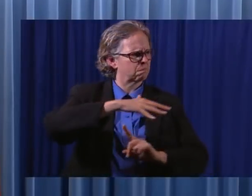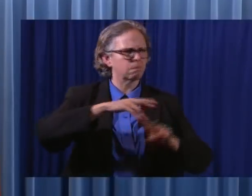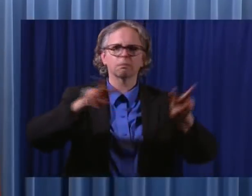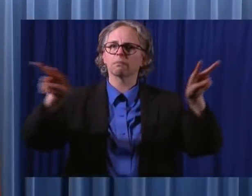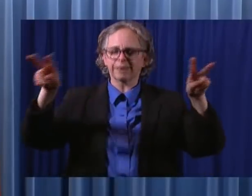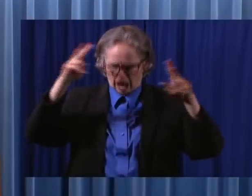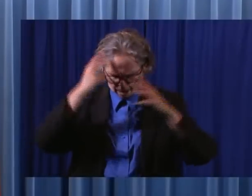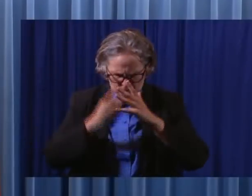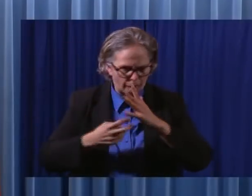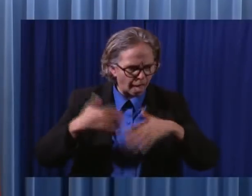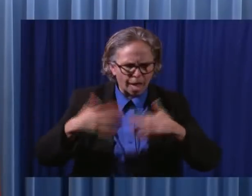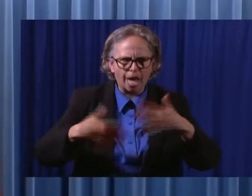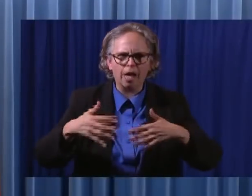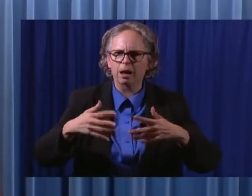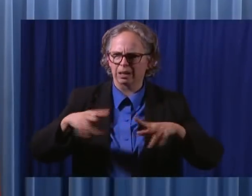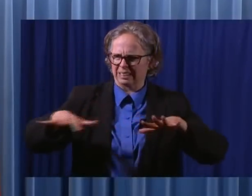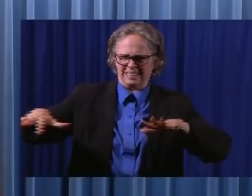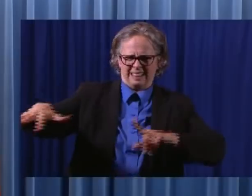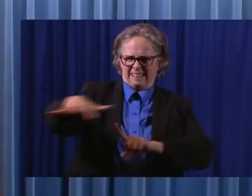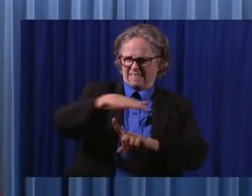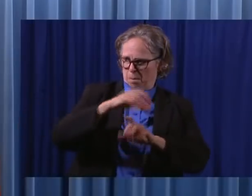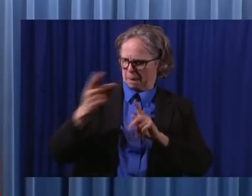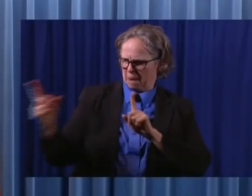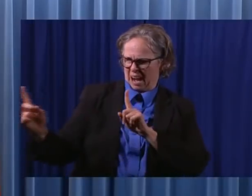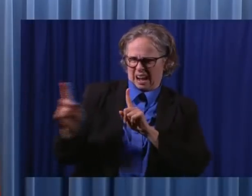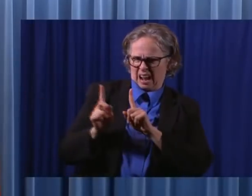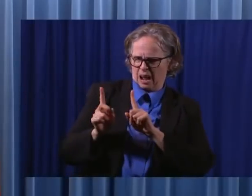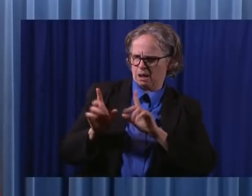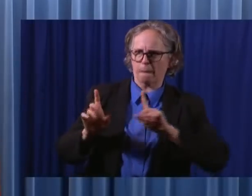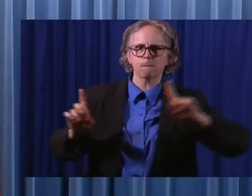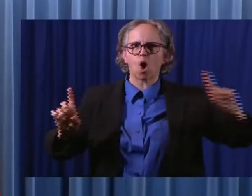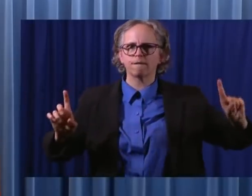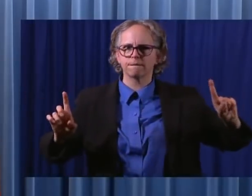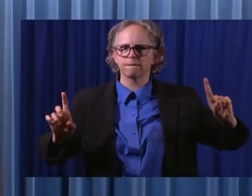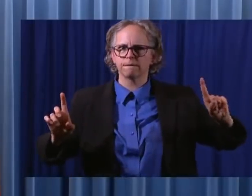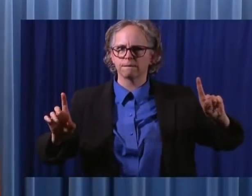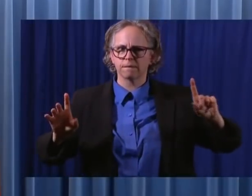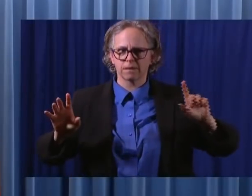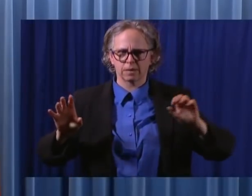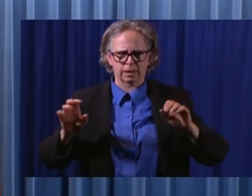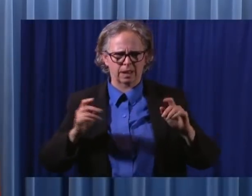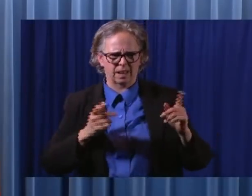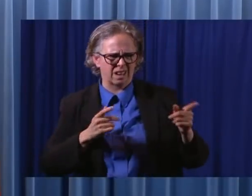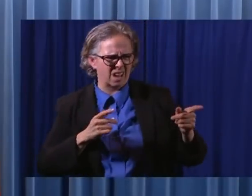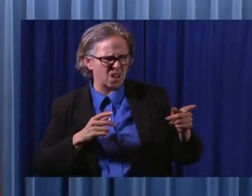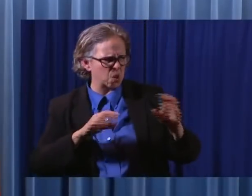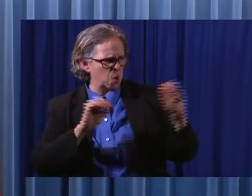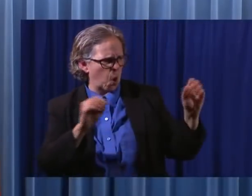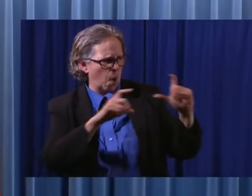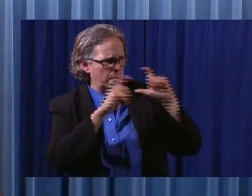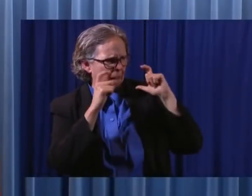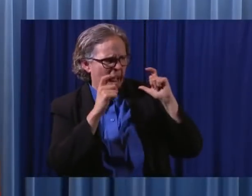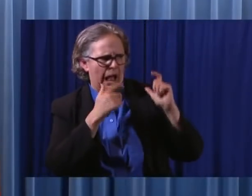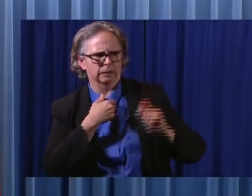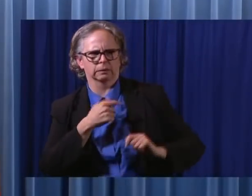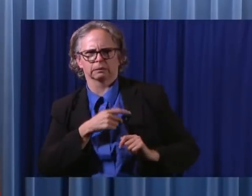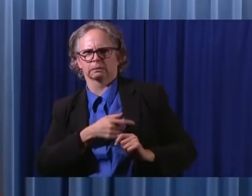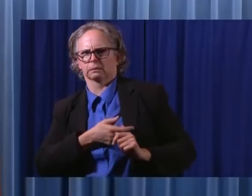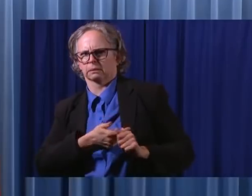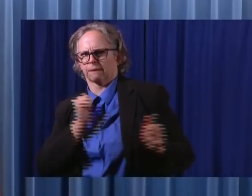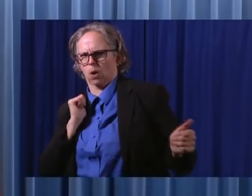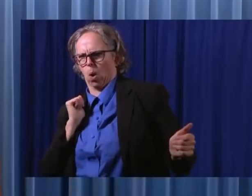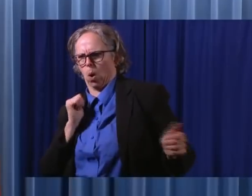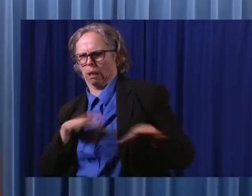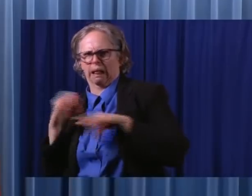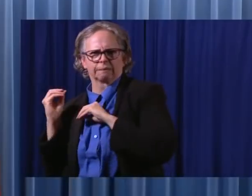situation where you feel people are packed too tightly, a lot of people aren't wearing masks and trying to protect you from themselves if they should